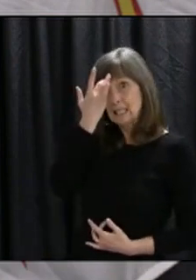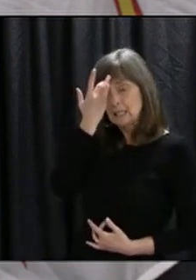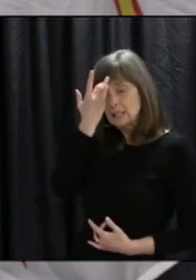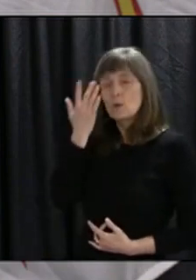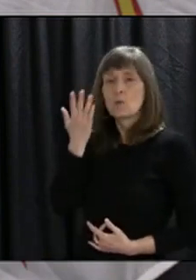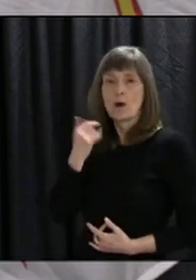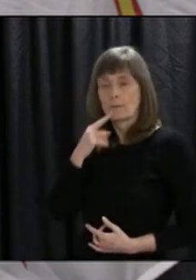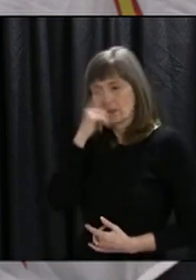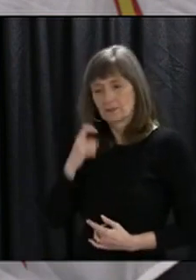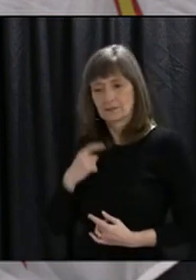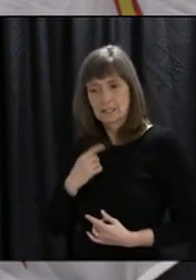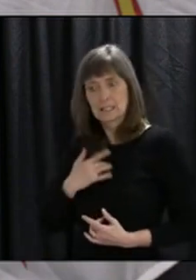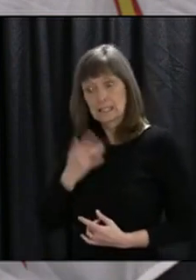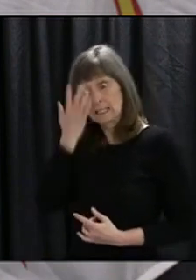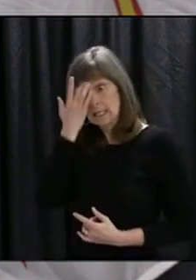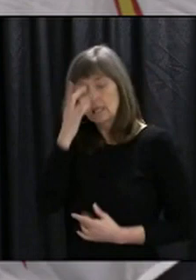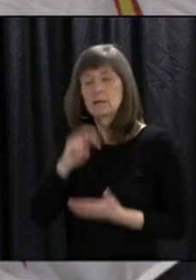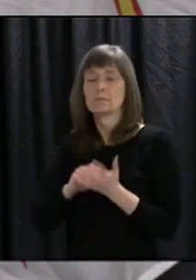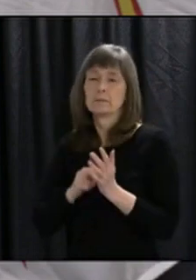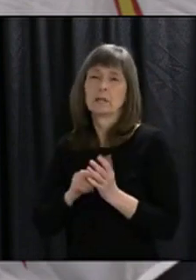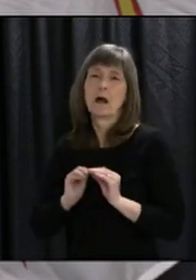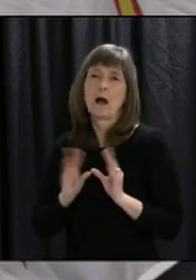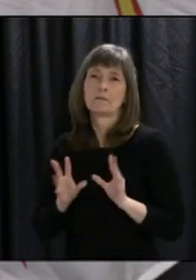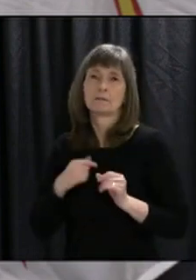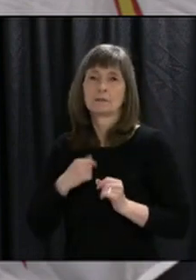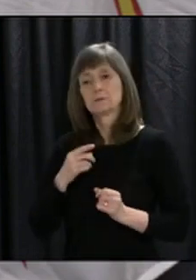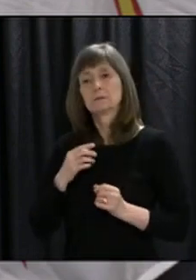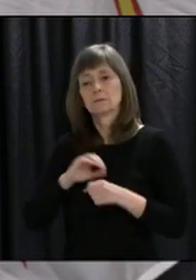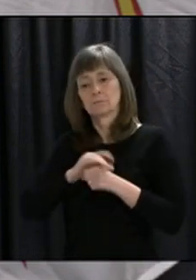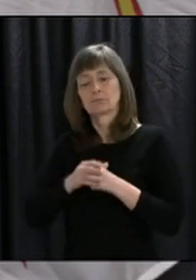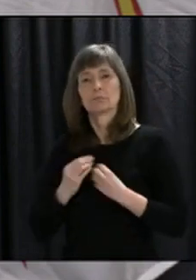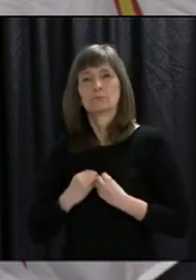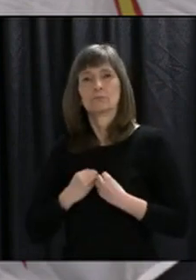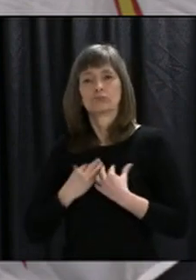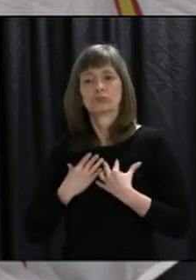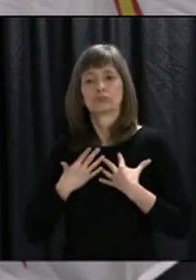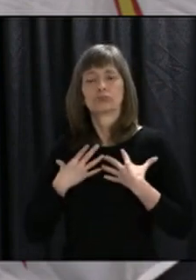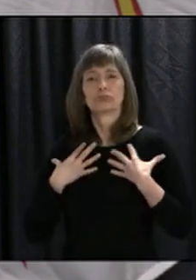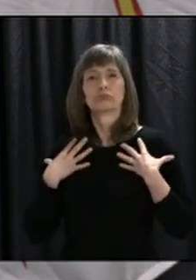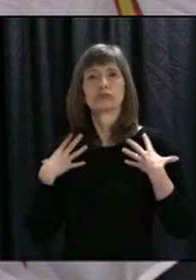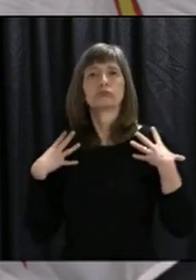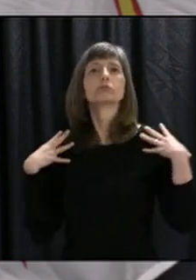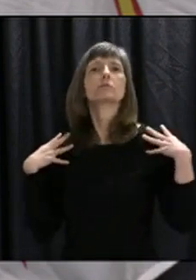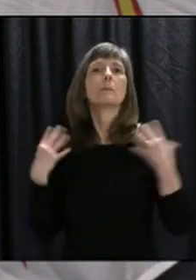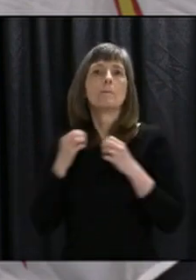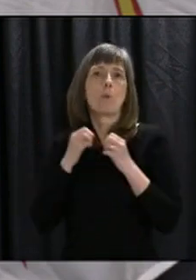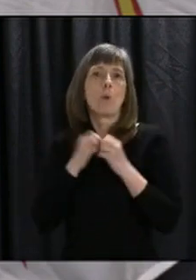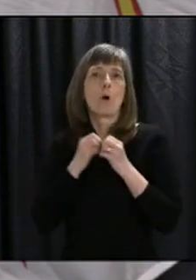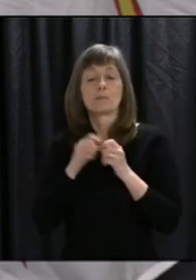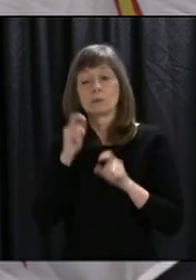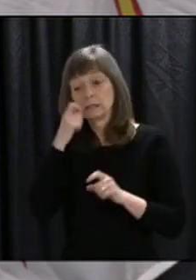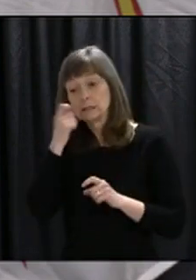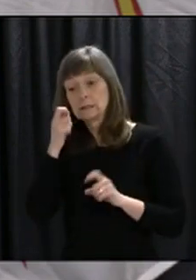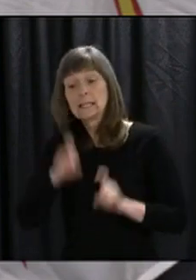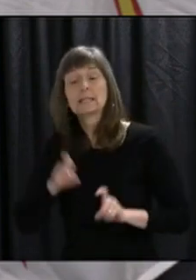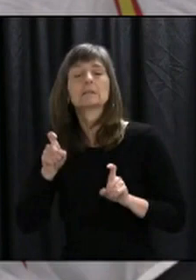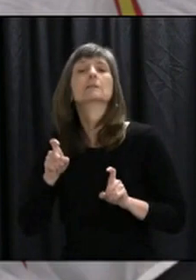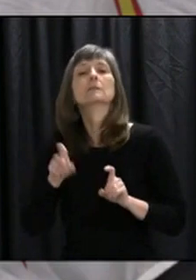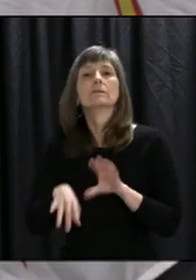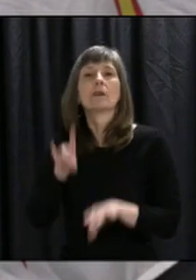we know that when people are symptomatic, they are more likely to be shedding adequate amounts of that virus to be able to be detected on a test.